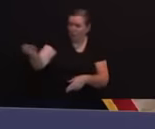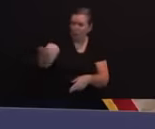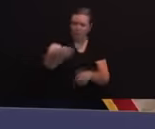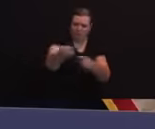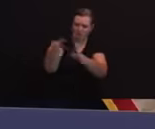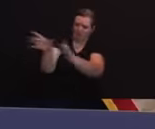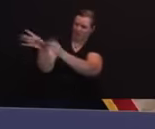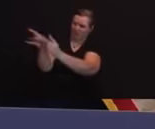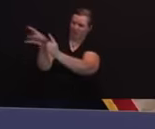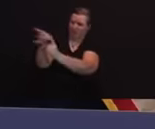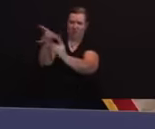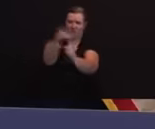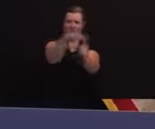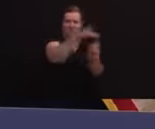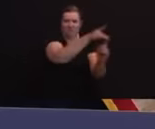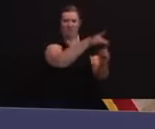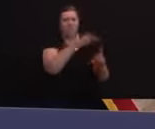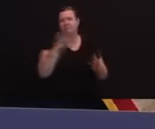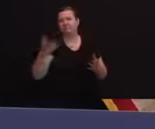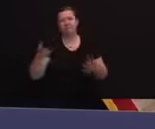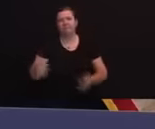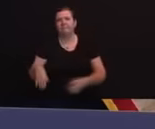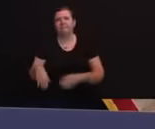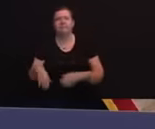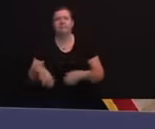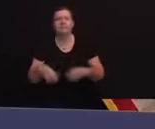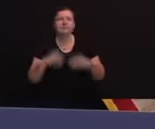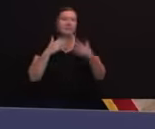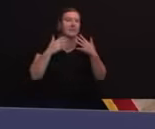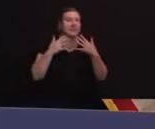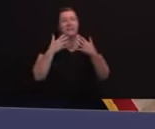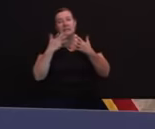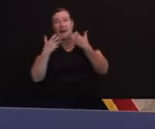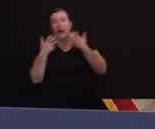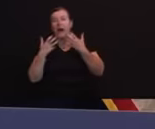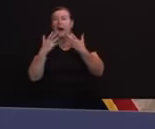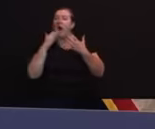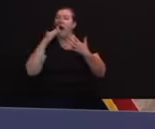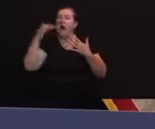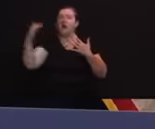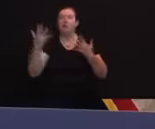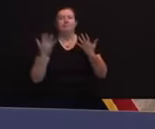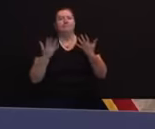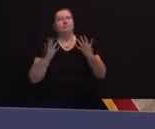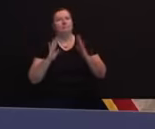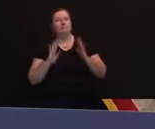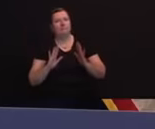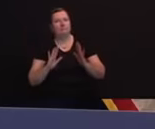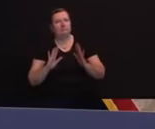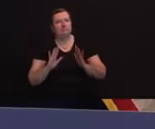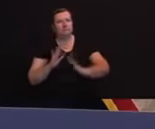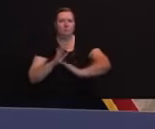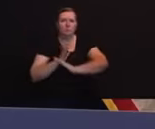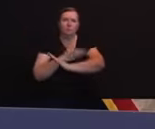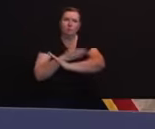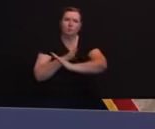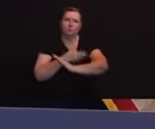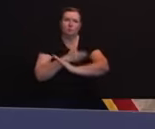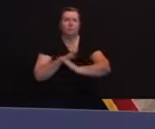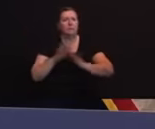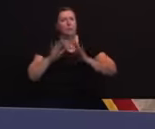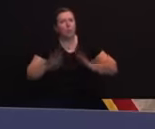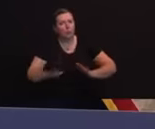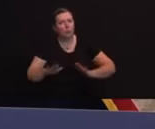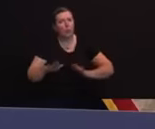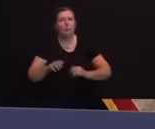avoid singing or shouting, especially indoors. Keep music levels down so people don't have to shout to speak